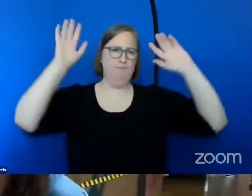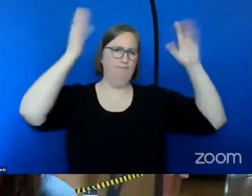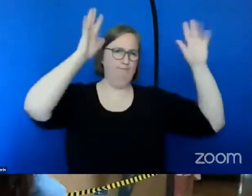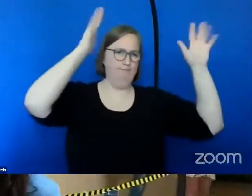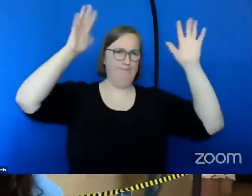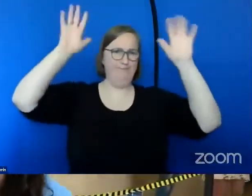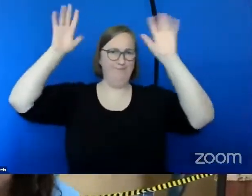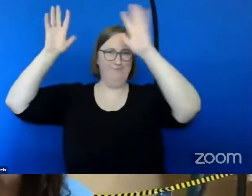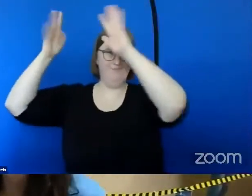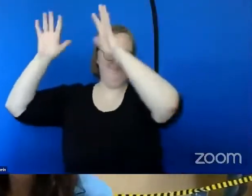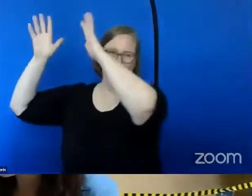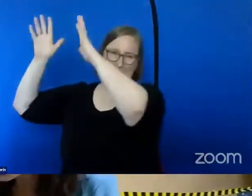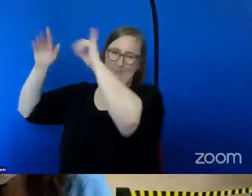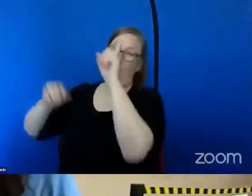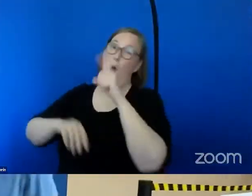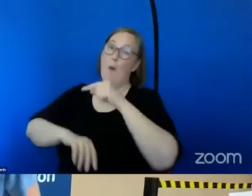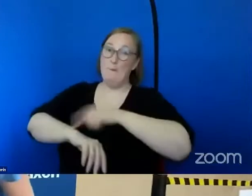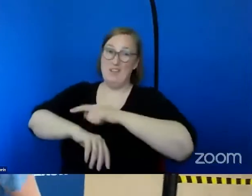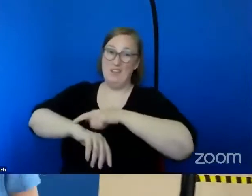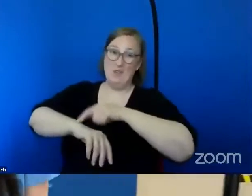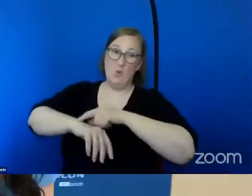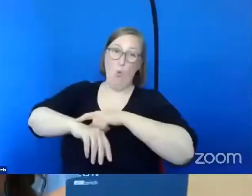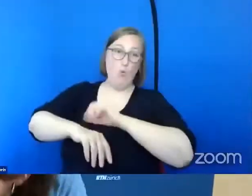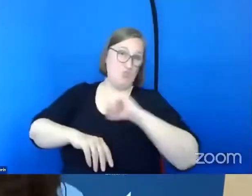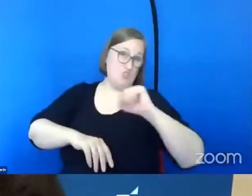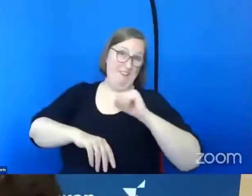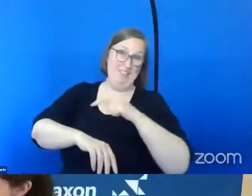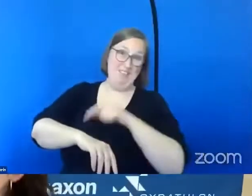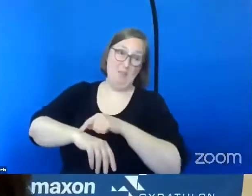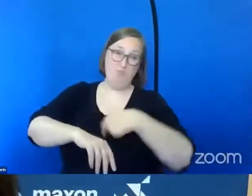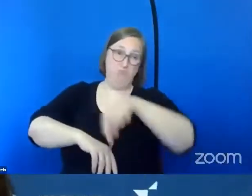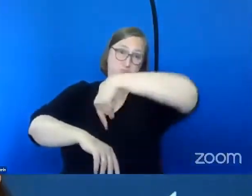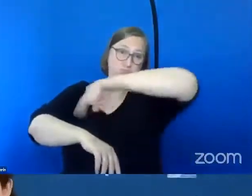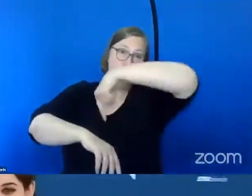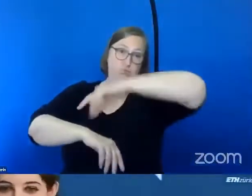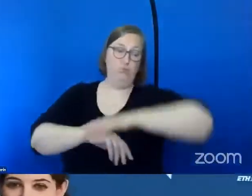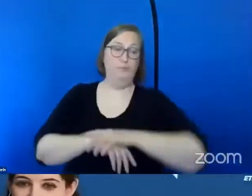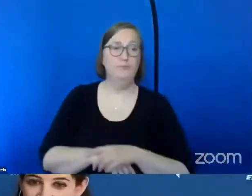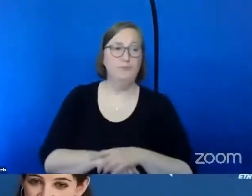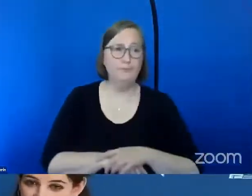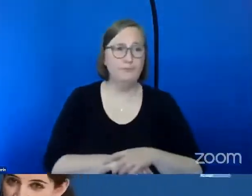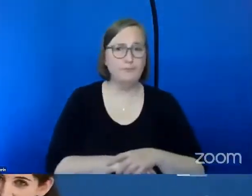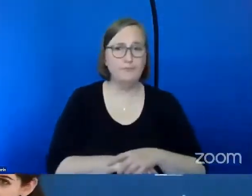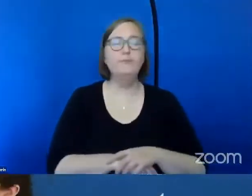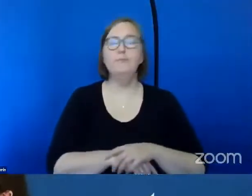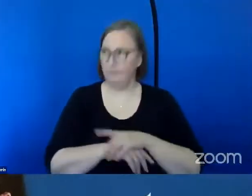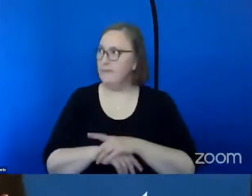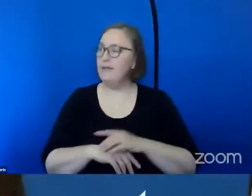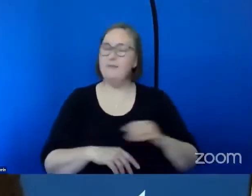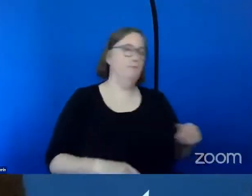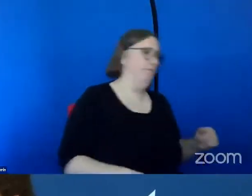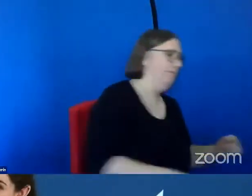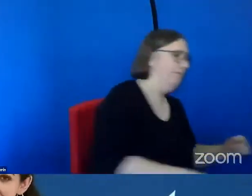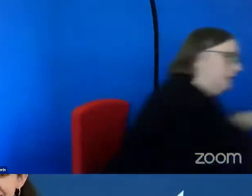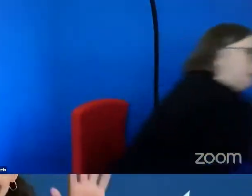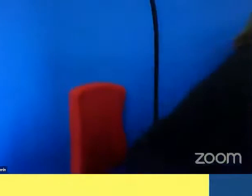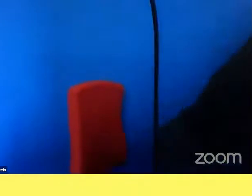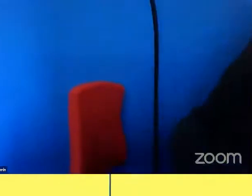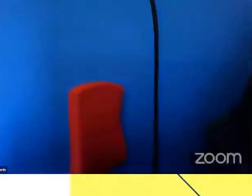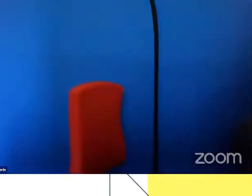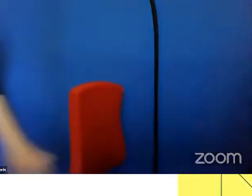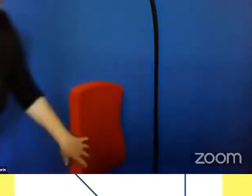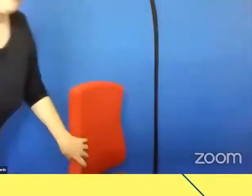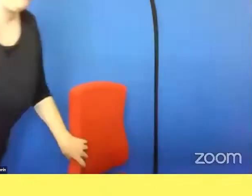it's that Lego brick that just stole so much of that time and really took the pace out of the performance from